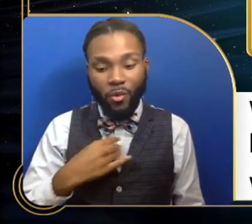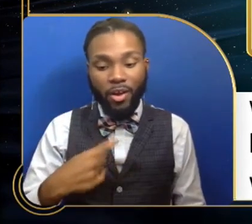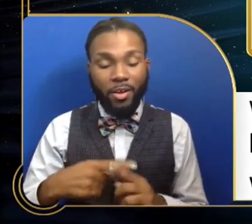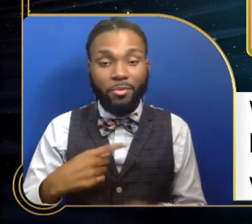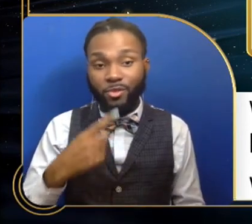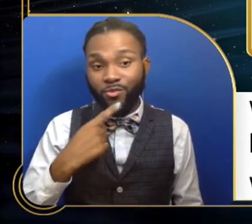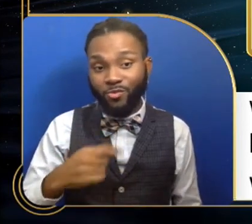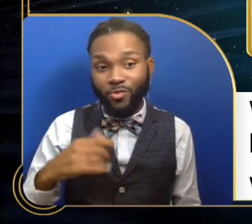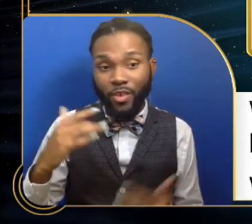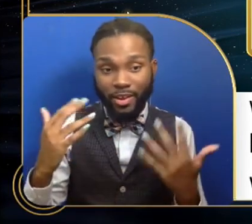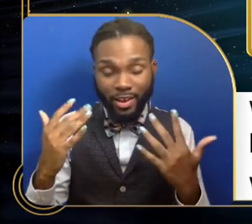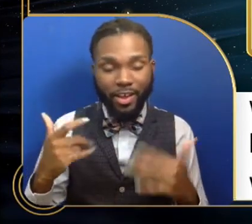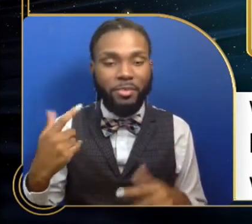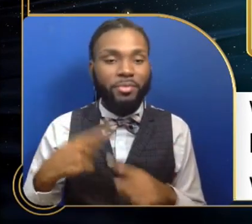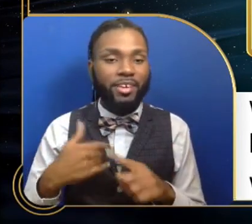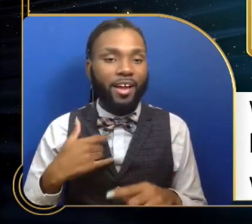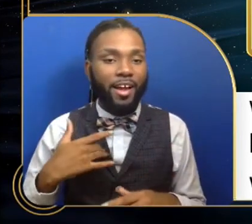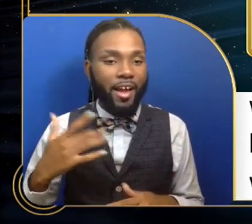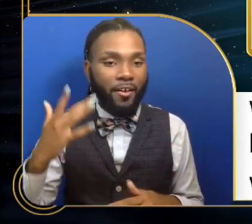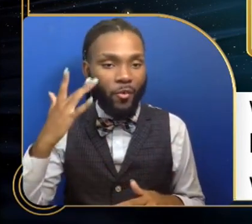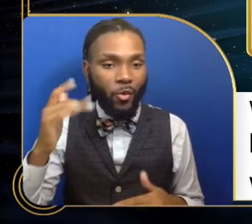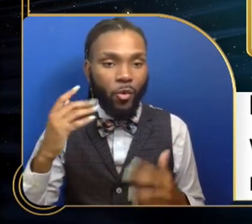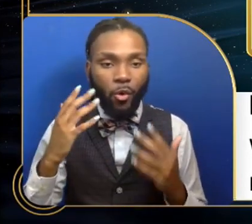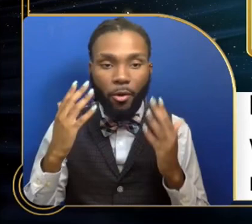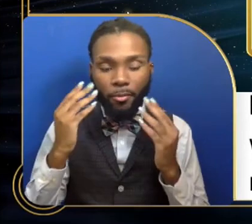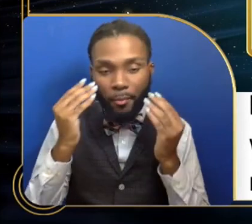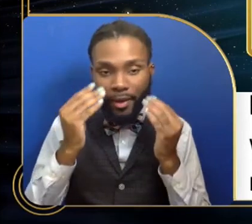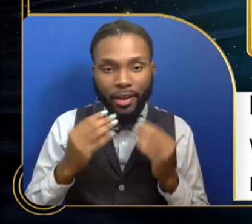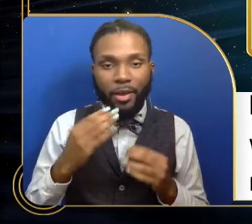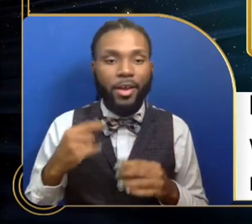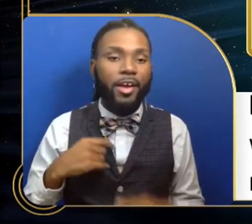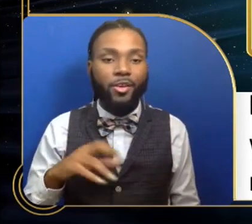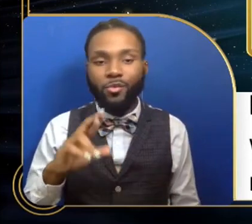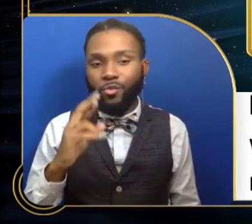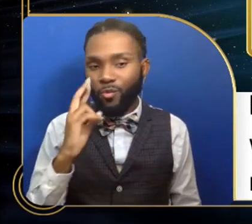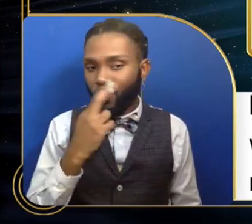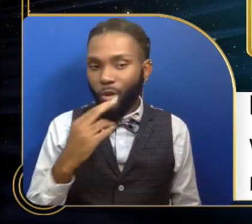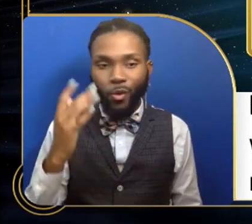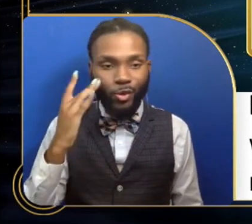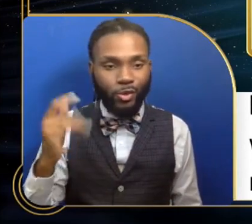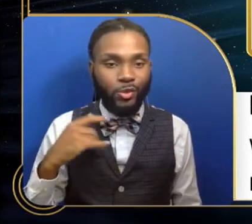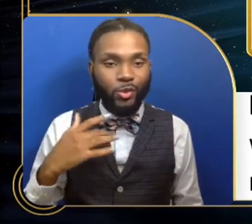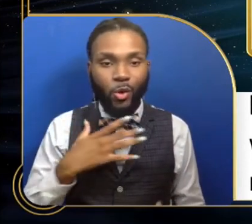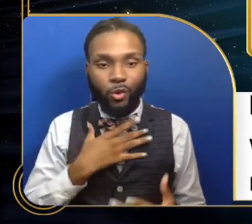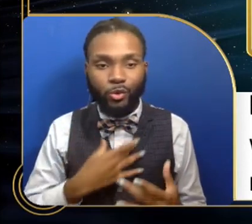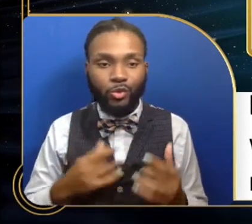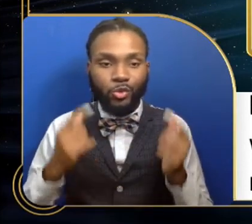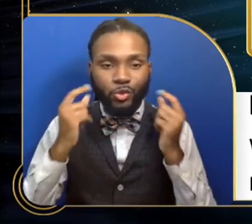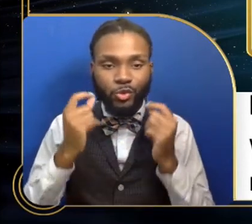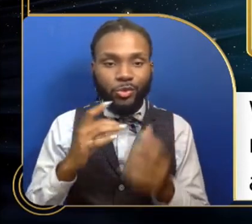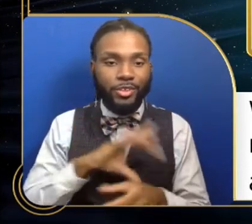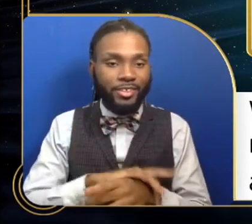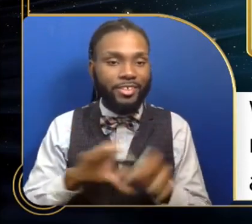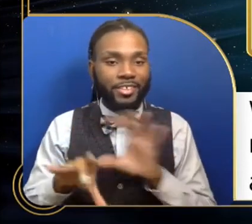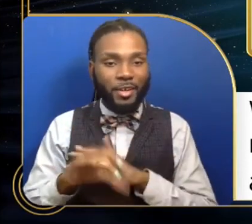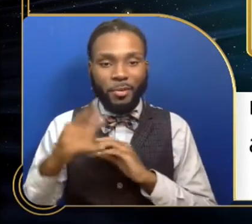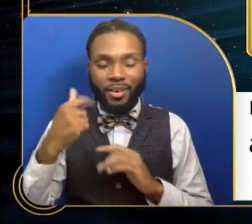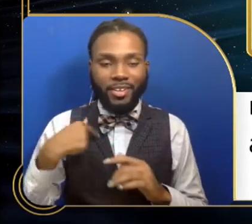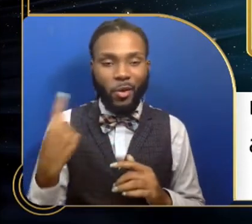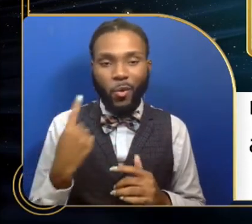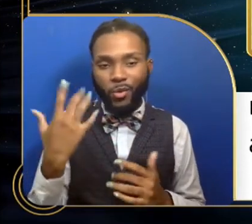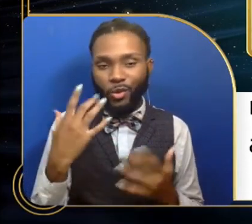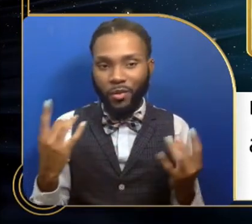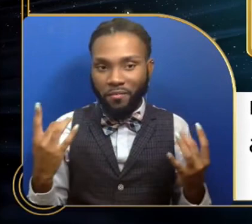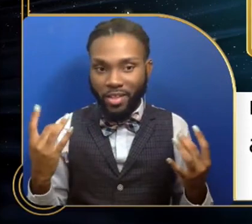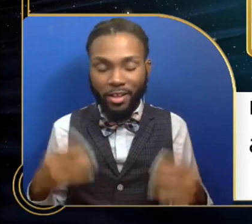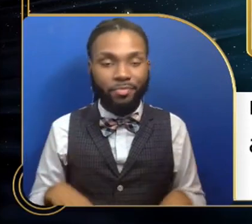gold makeup and I have rose gold jewelry because your girl always looks fly. I am standing in front of a black open piano